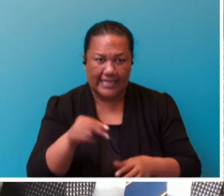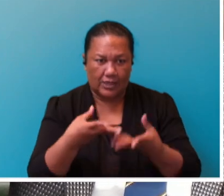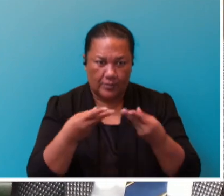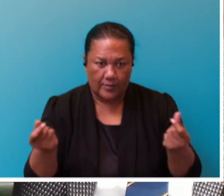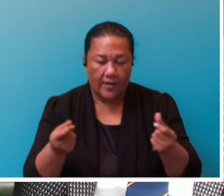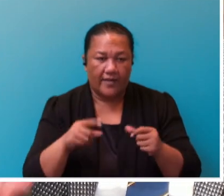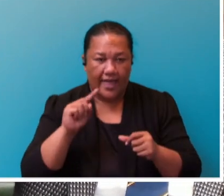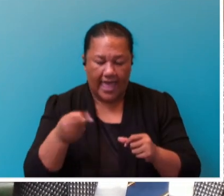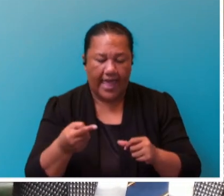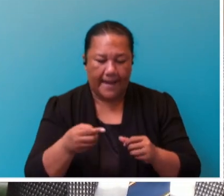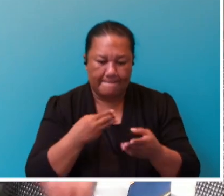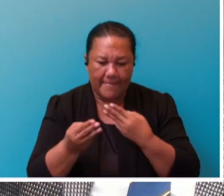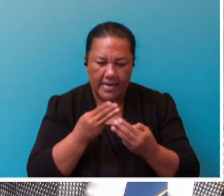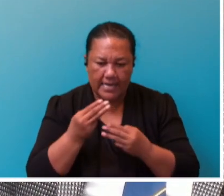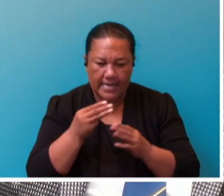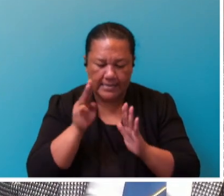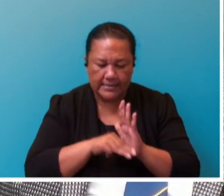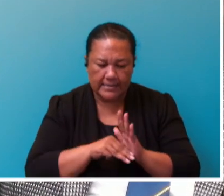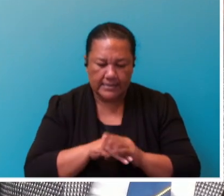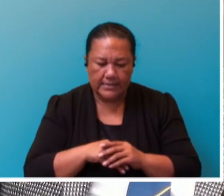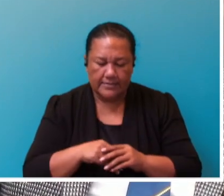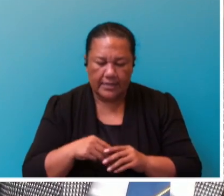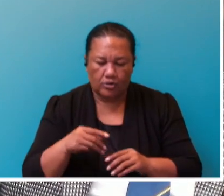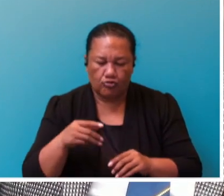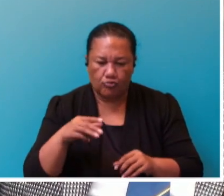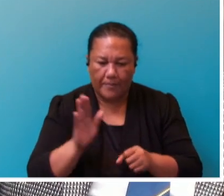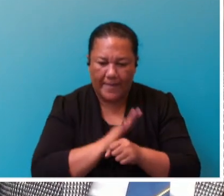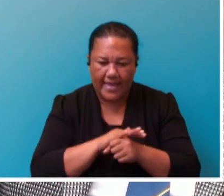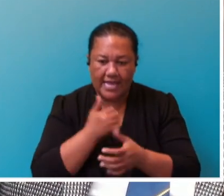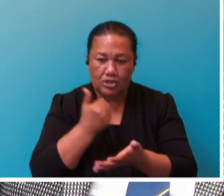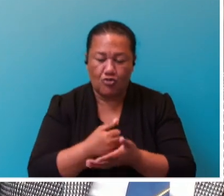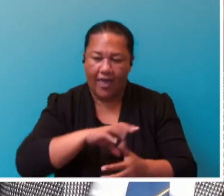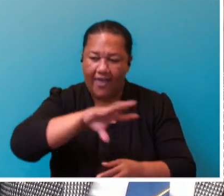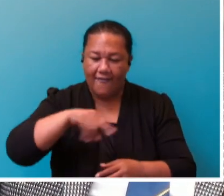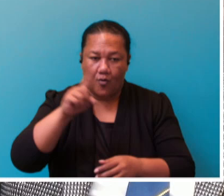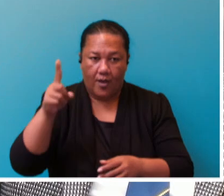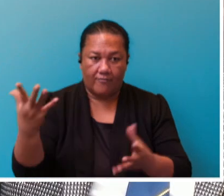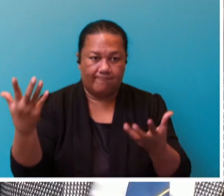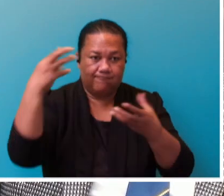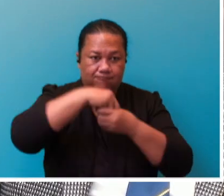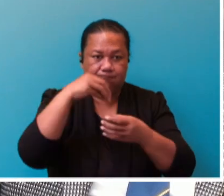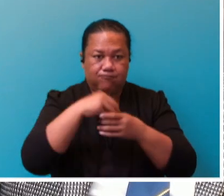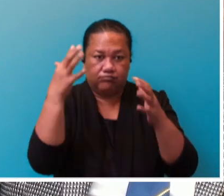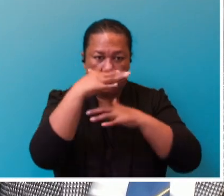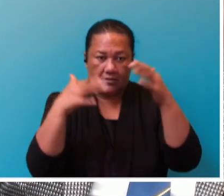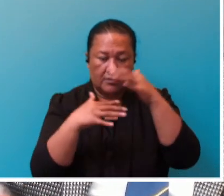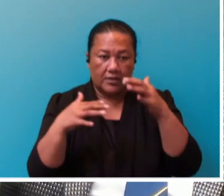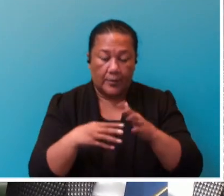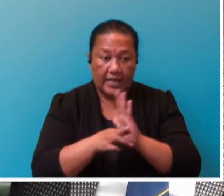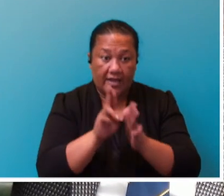and getting everybody to come onto the network. And hopefully with this review, we can push